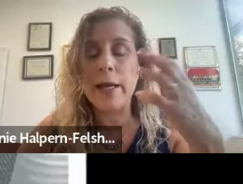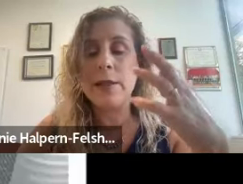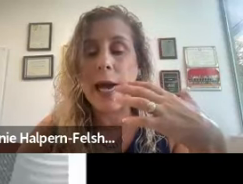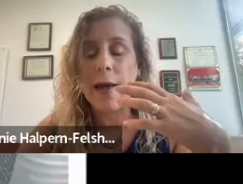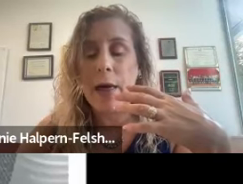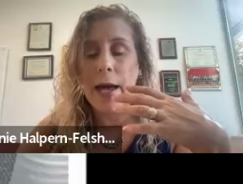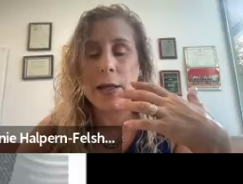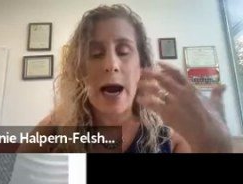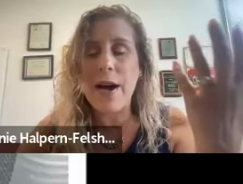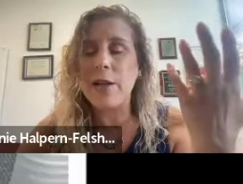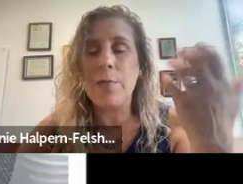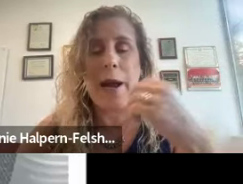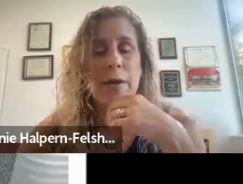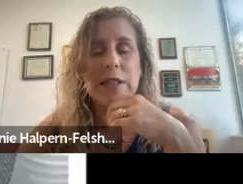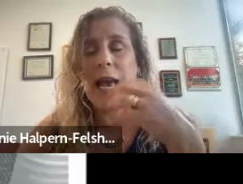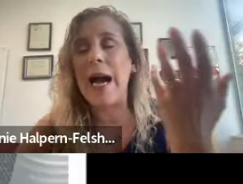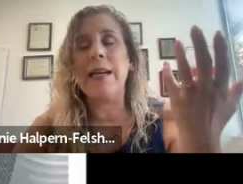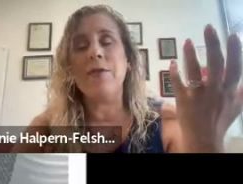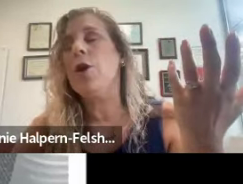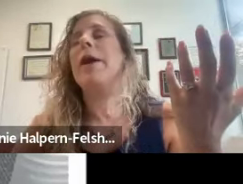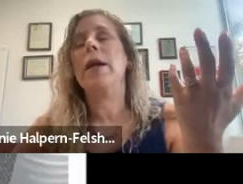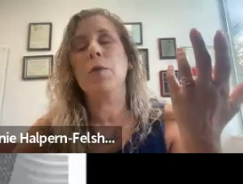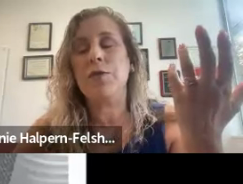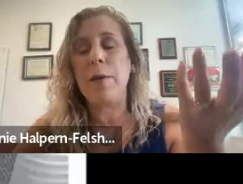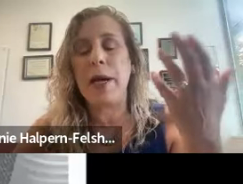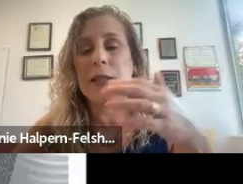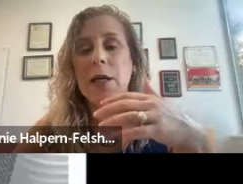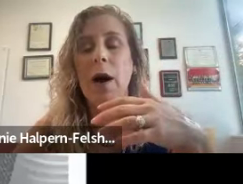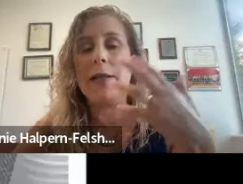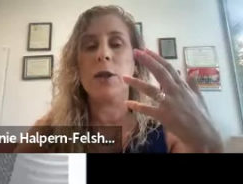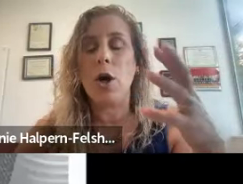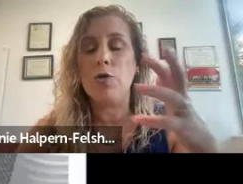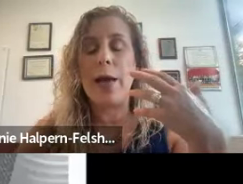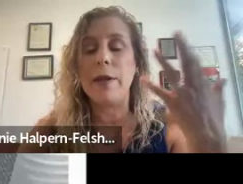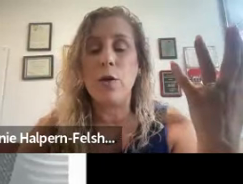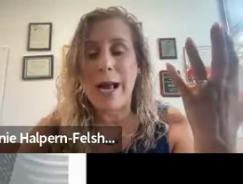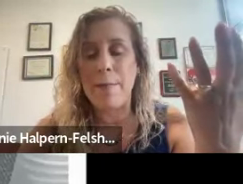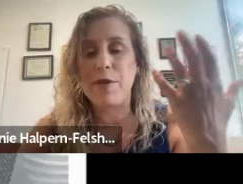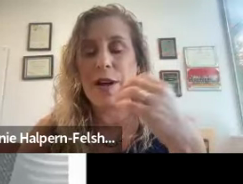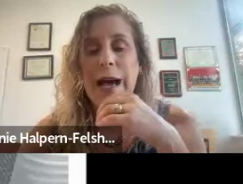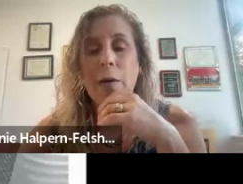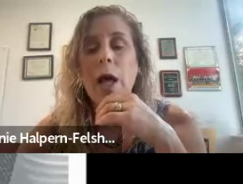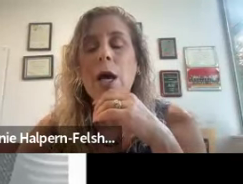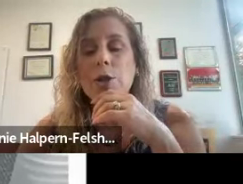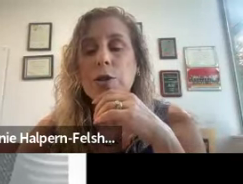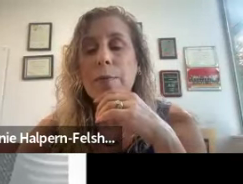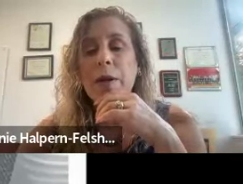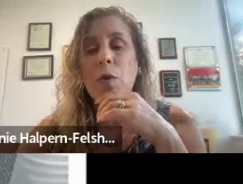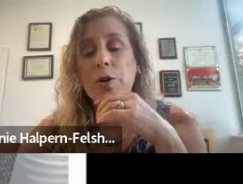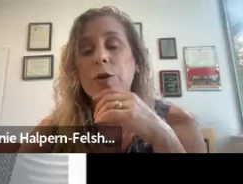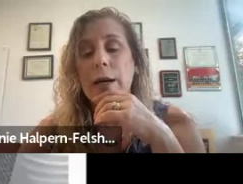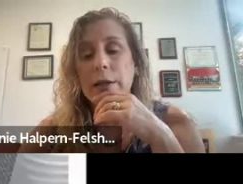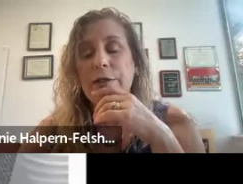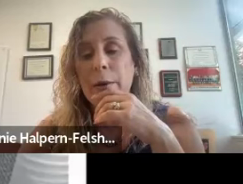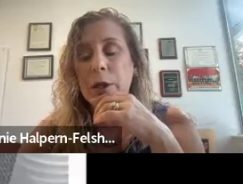where it is. And I've had parents say, I didn't even know my kid was vaping until I did laundry and the little caps fell out. So something